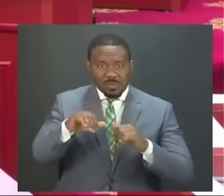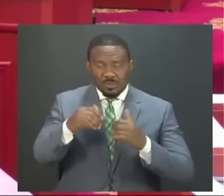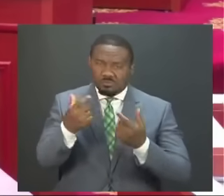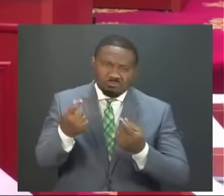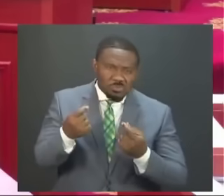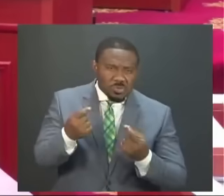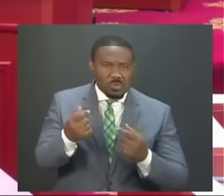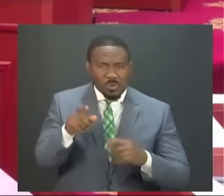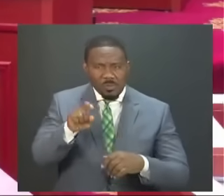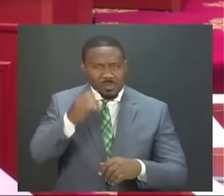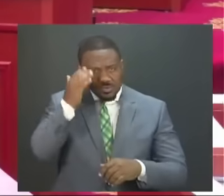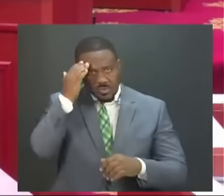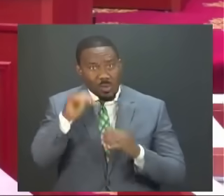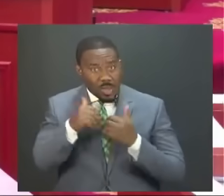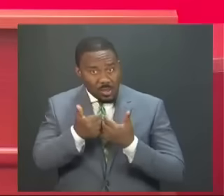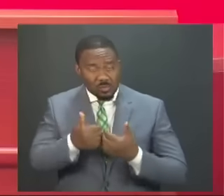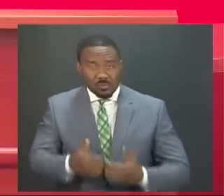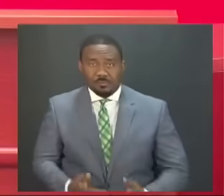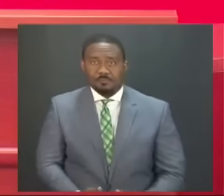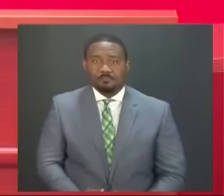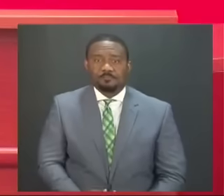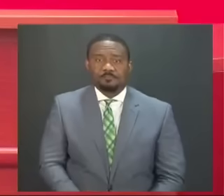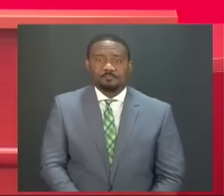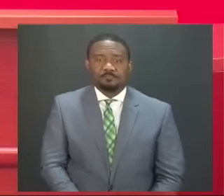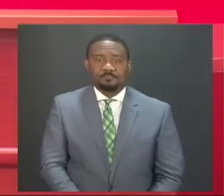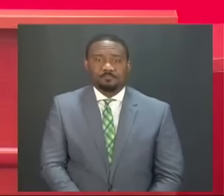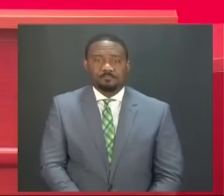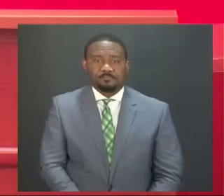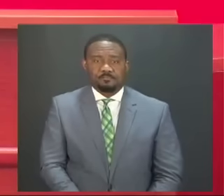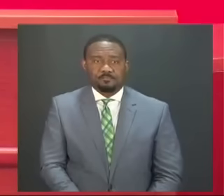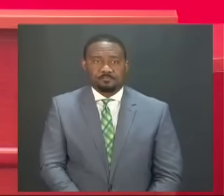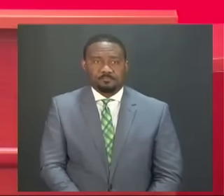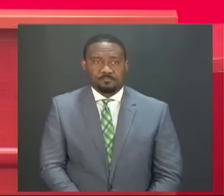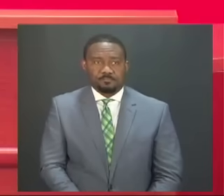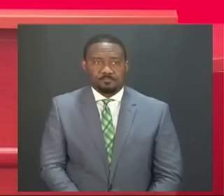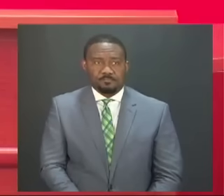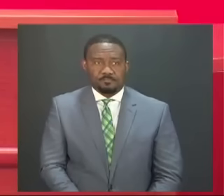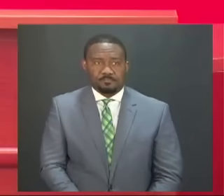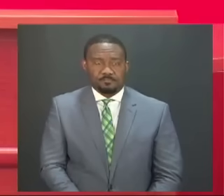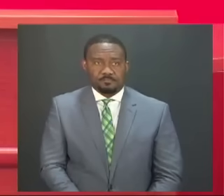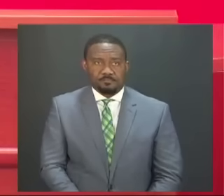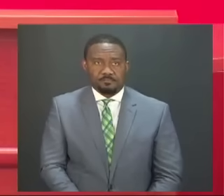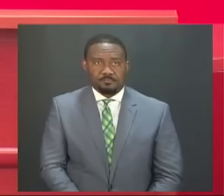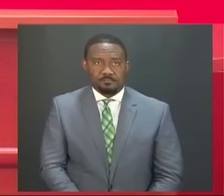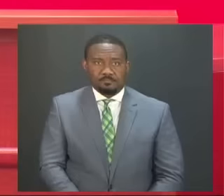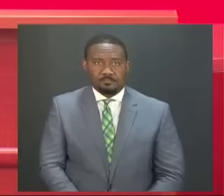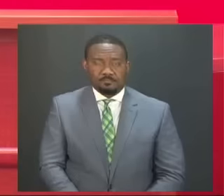every day. Thank you, Mr. Speaker. Yes, Honorable Minority Leader.